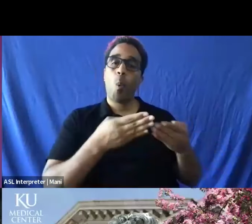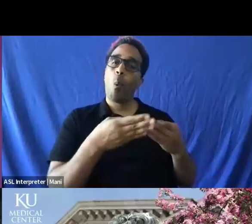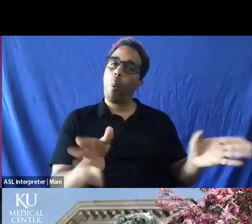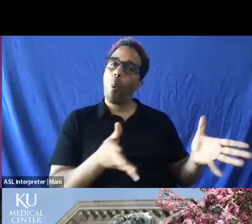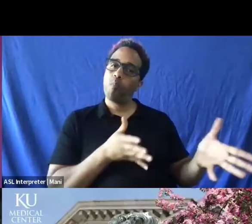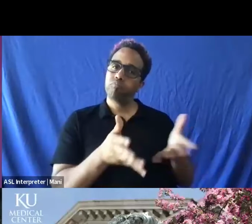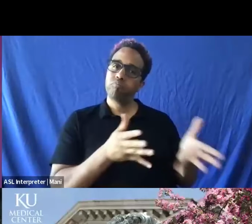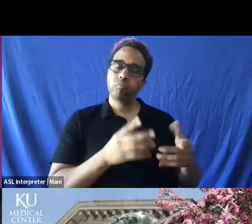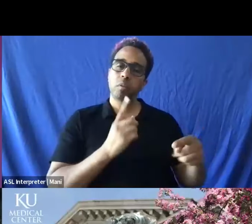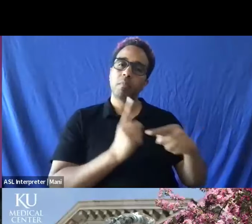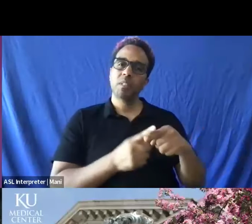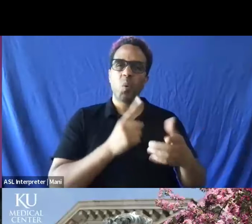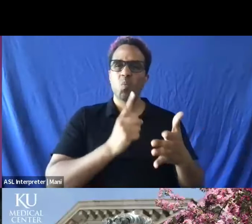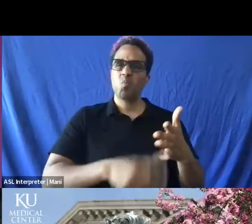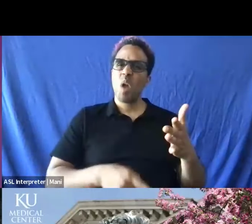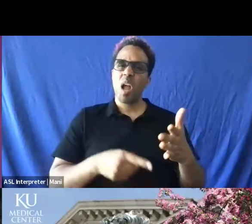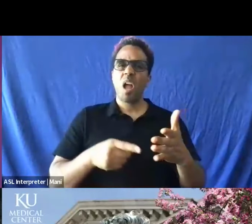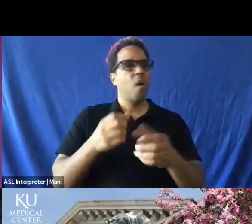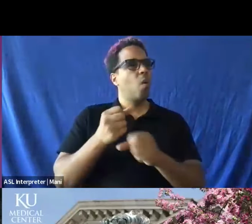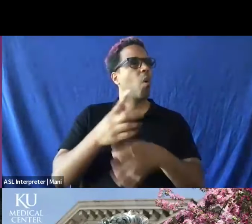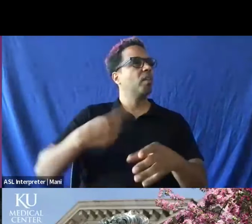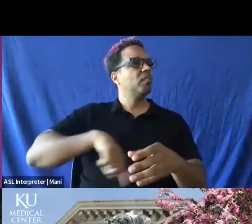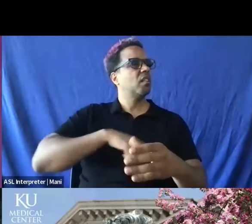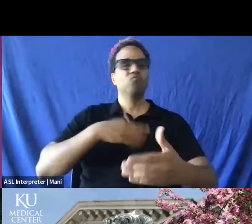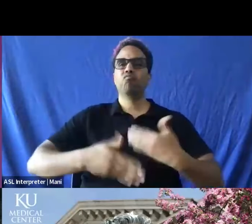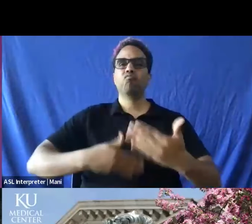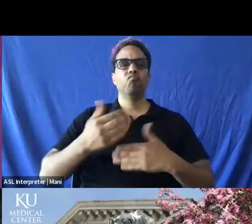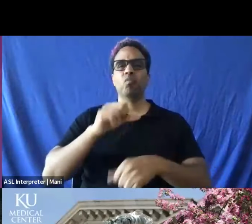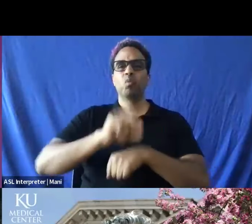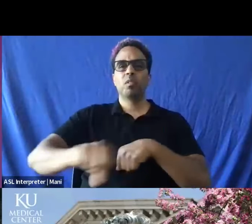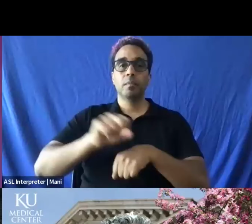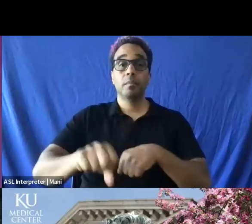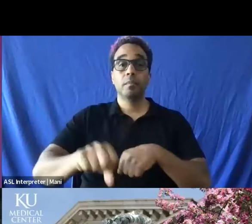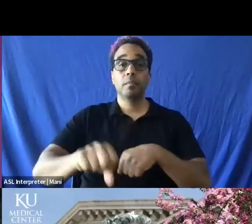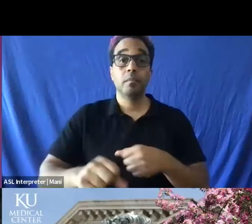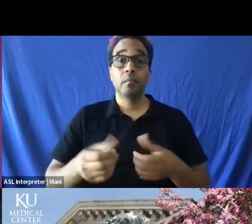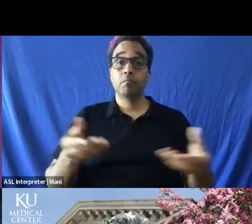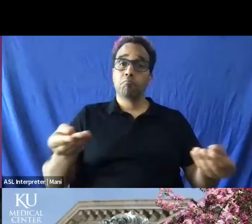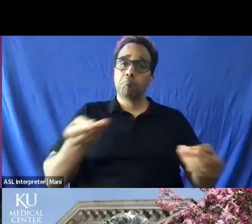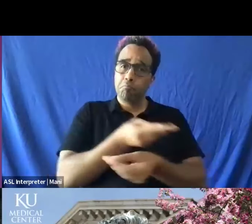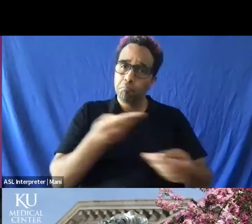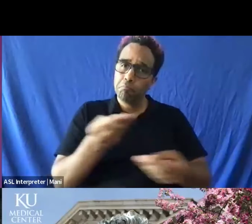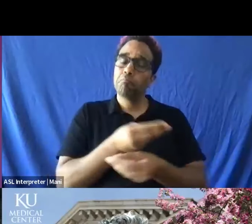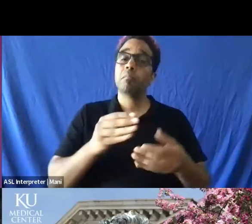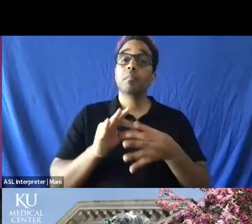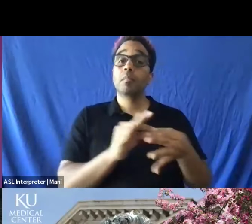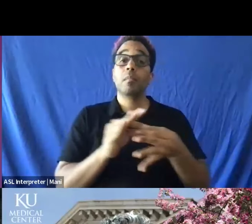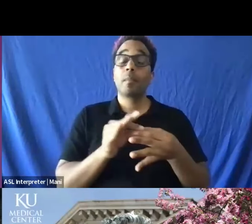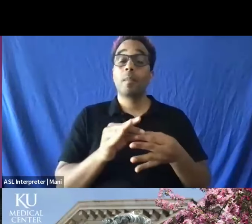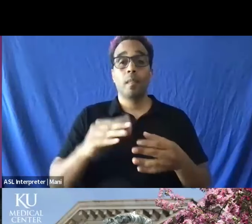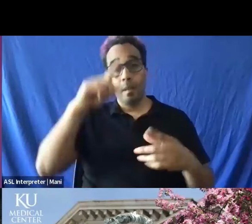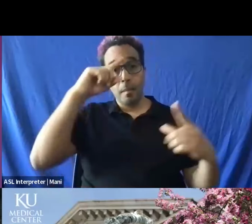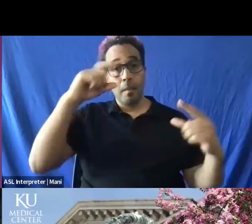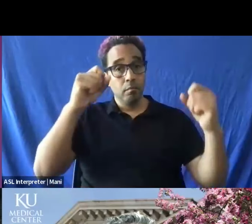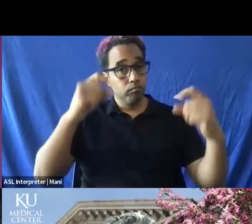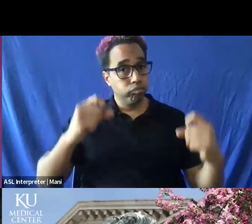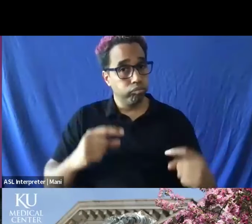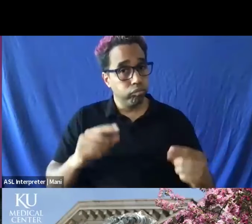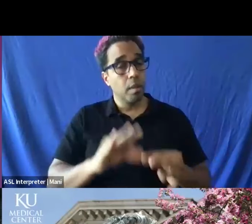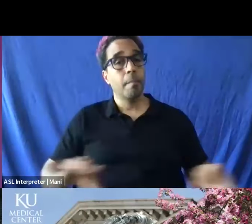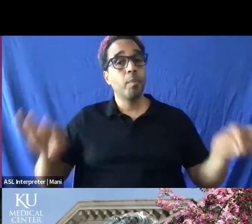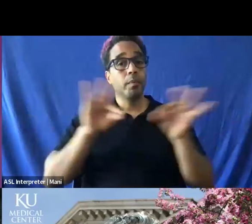and what we're trying to do. And sometimes that's not going to be an A-B transaction. It's about finding alignment of where we can